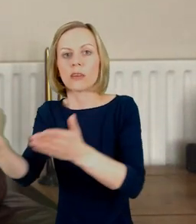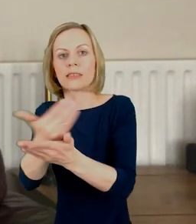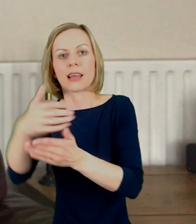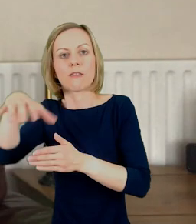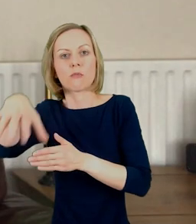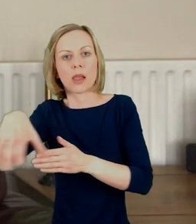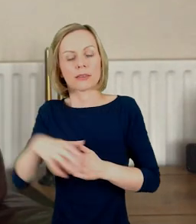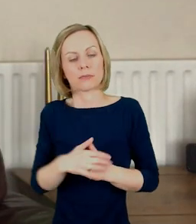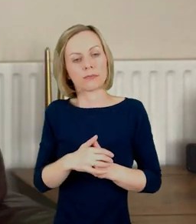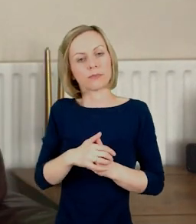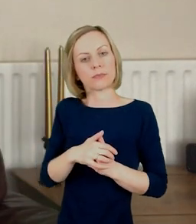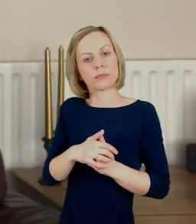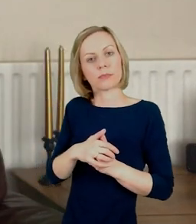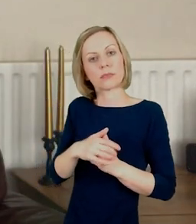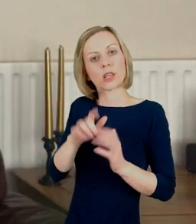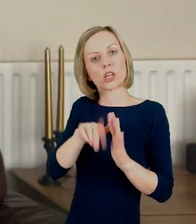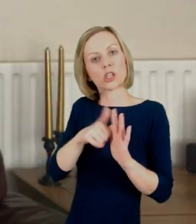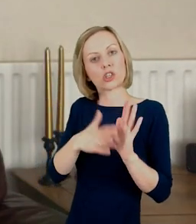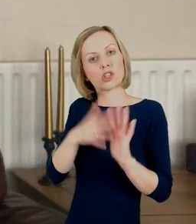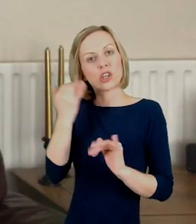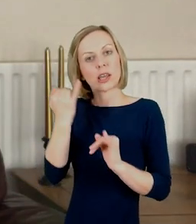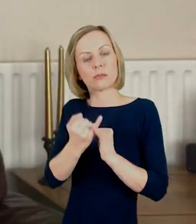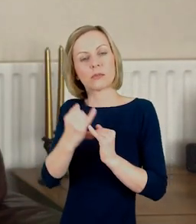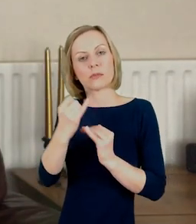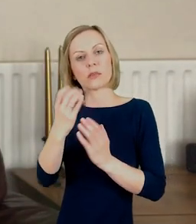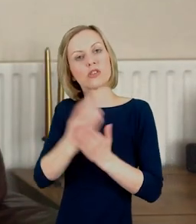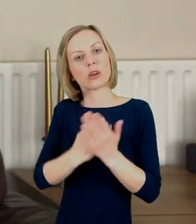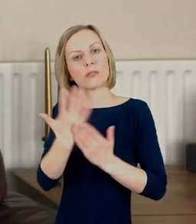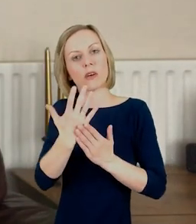James, chapter 5, verses 1 to 4.